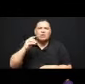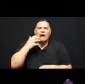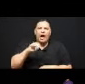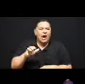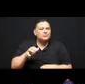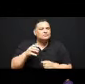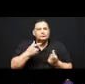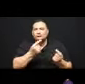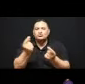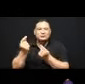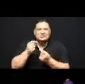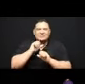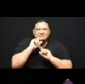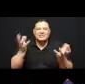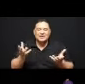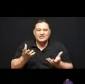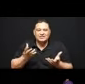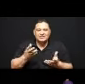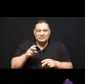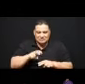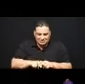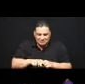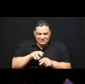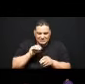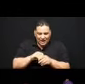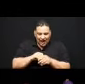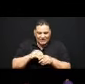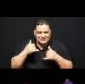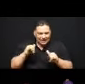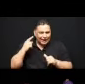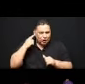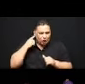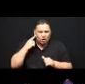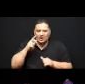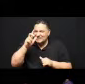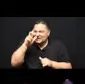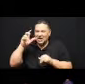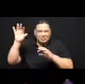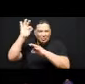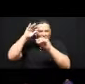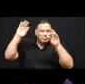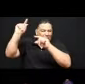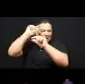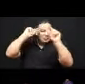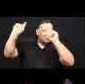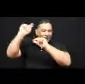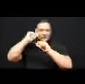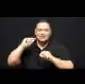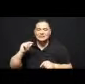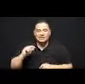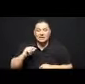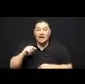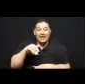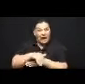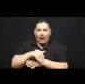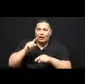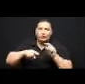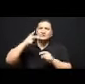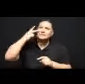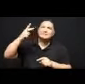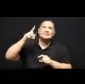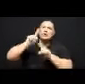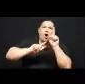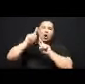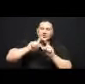inside, I could still hear the cicadas buzzing. At night, I couldn't see the stars. Mom always came back from the